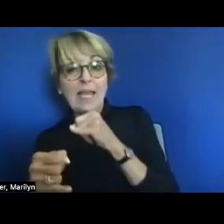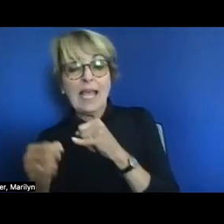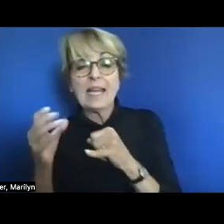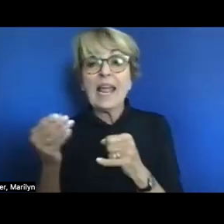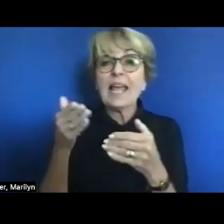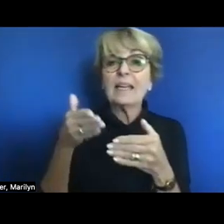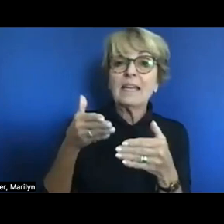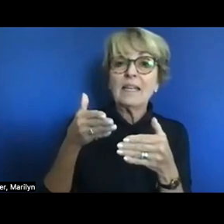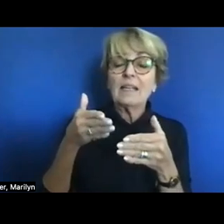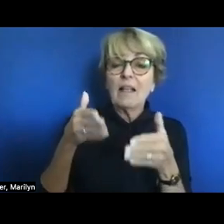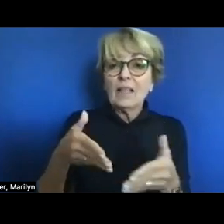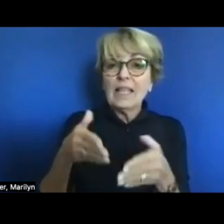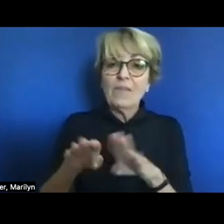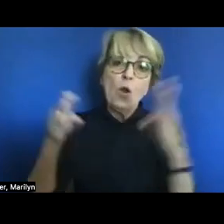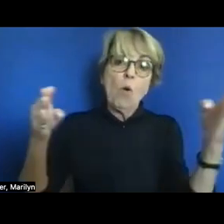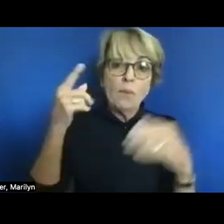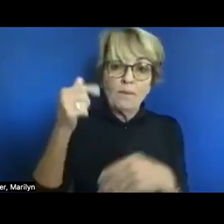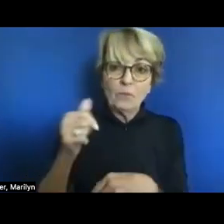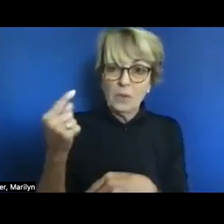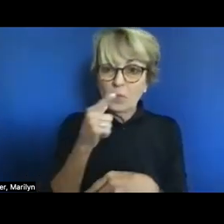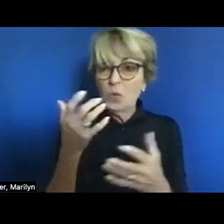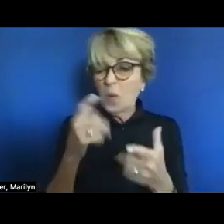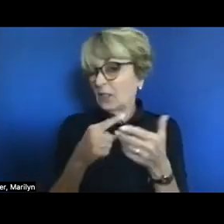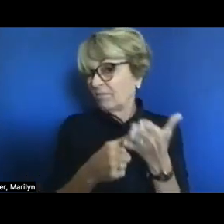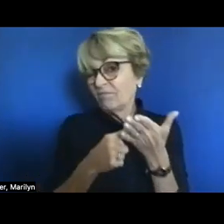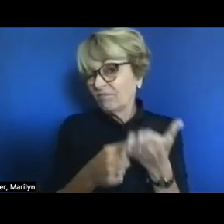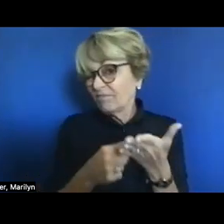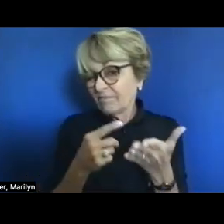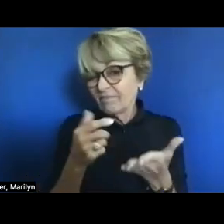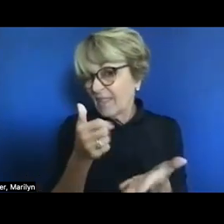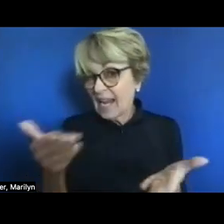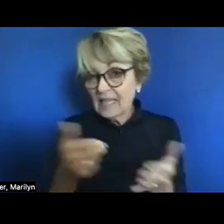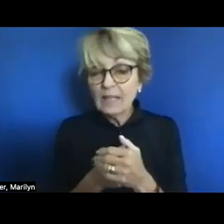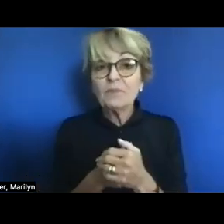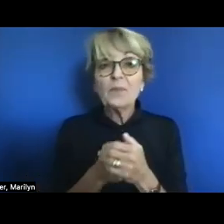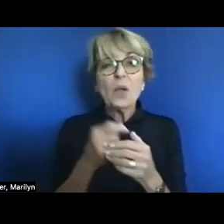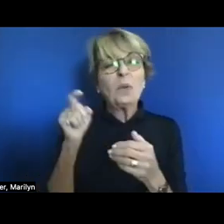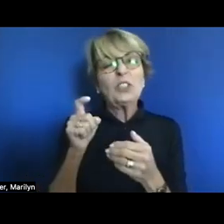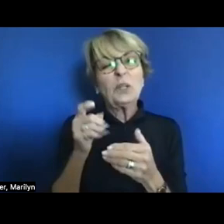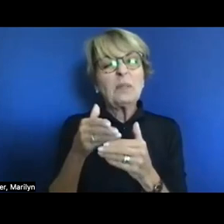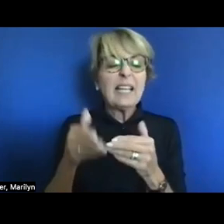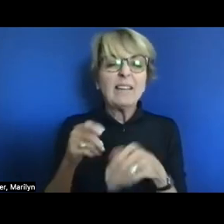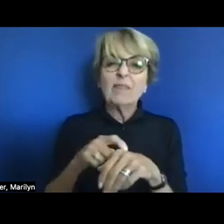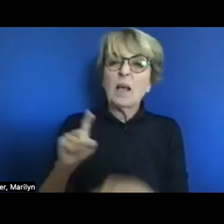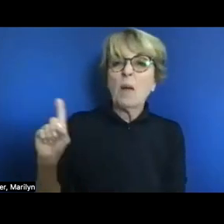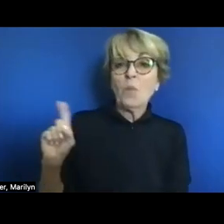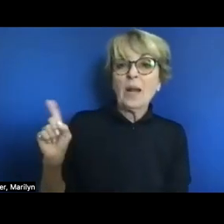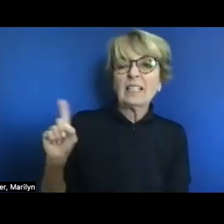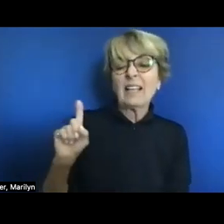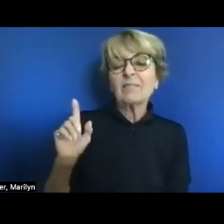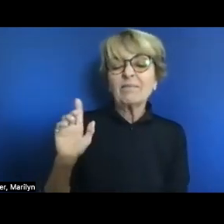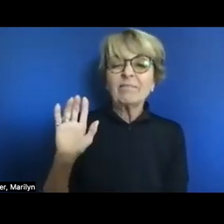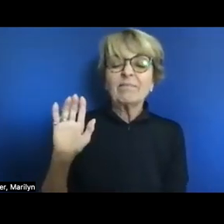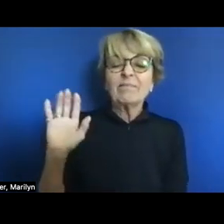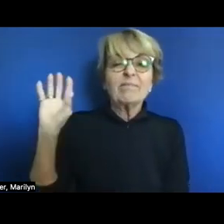for anyone who would want to talk about anything. And we should be done about 1 o'clock, so it'll be like an hour in